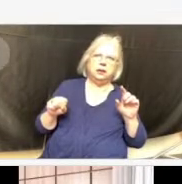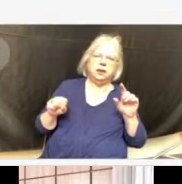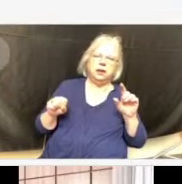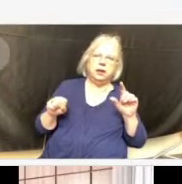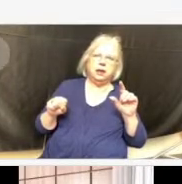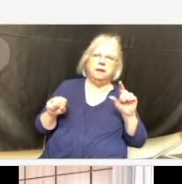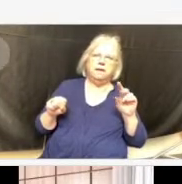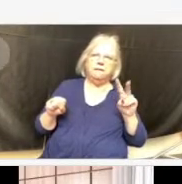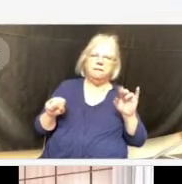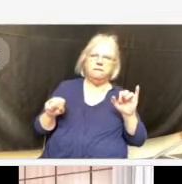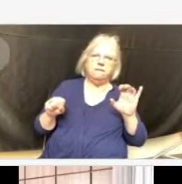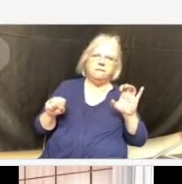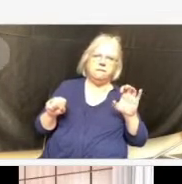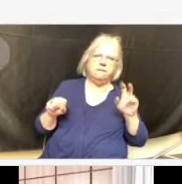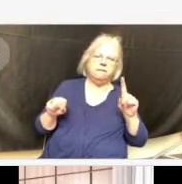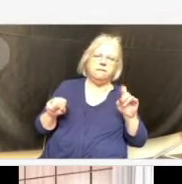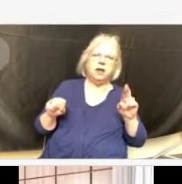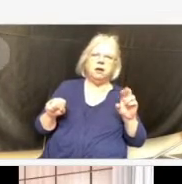Vickers.